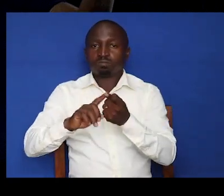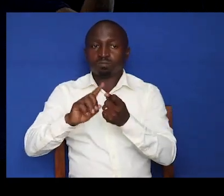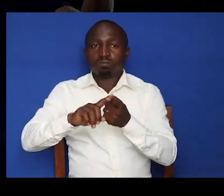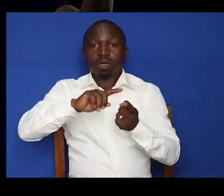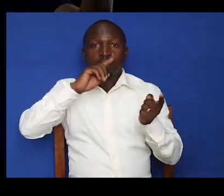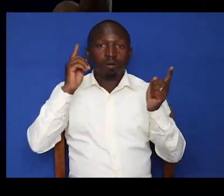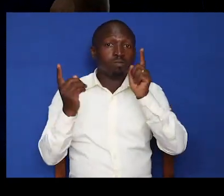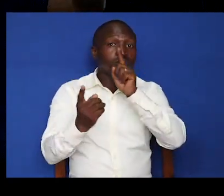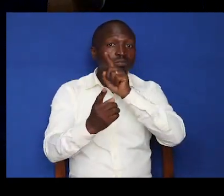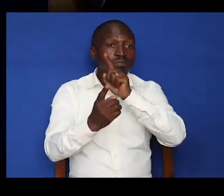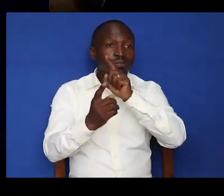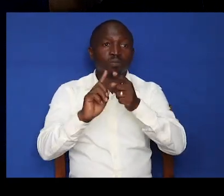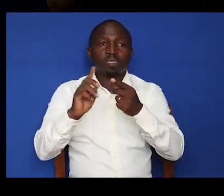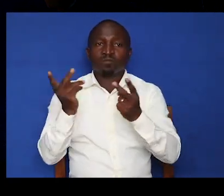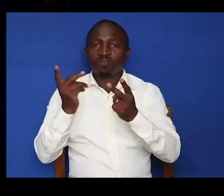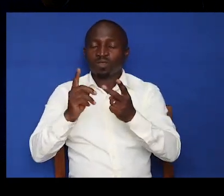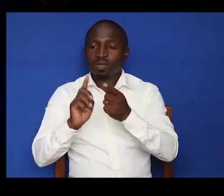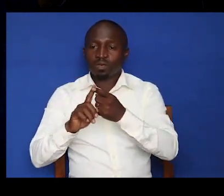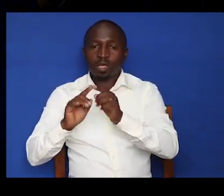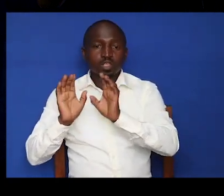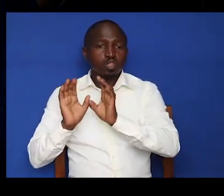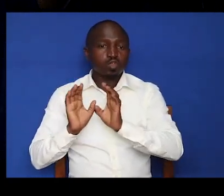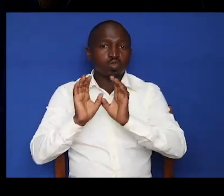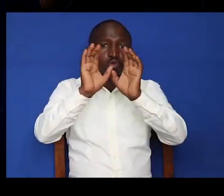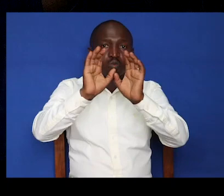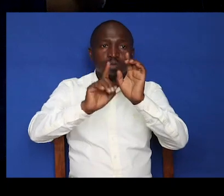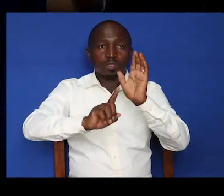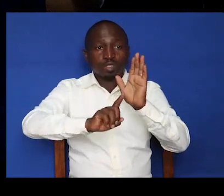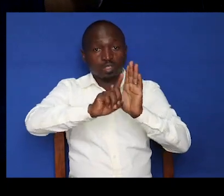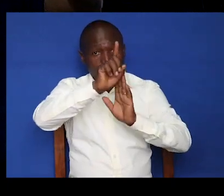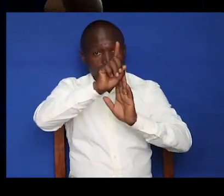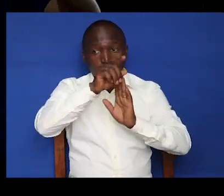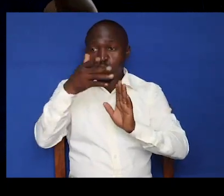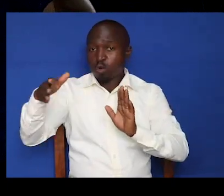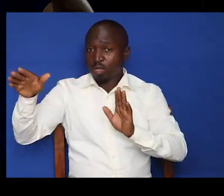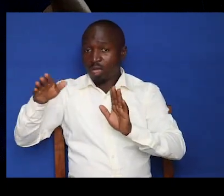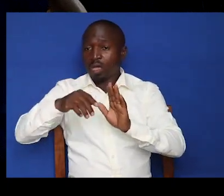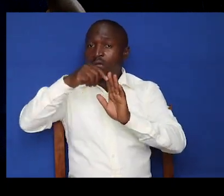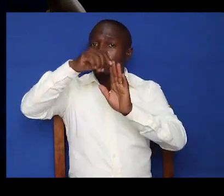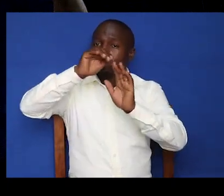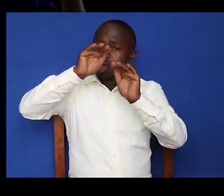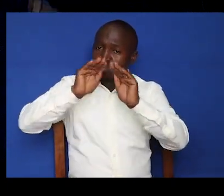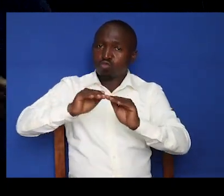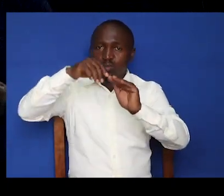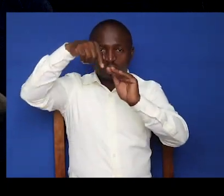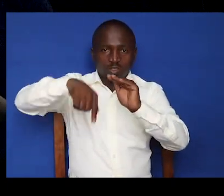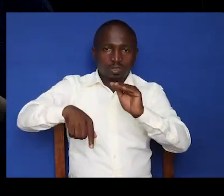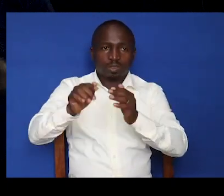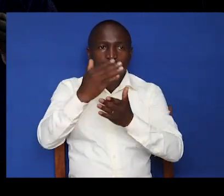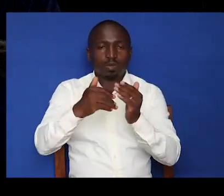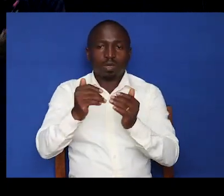Earth's surface, deflected to right in the northern hemisphere, deflected to left in the southern